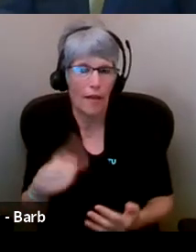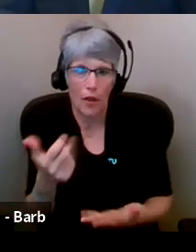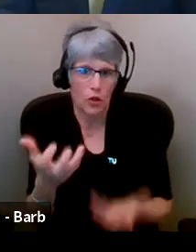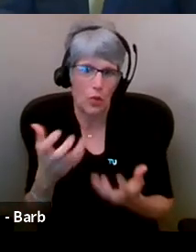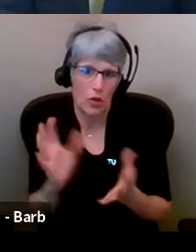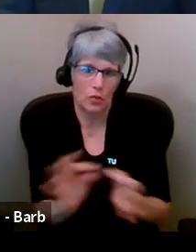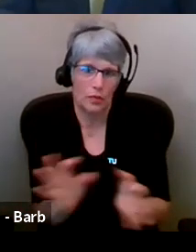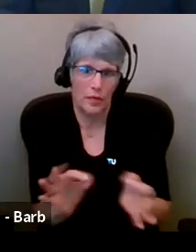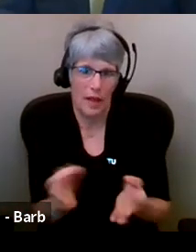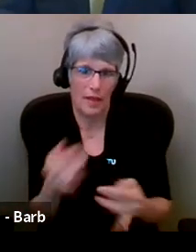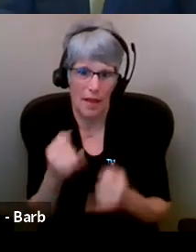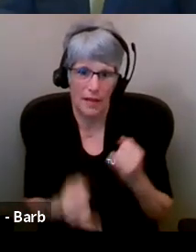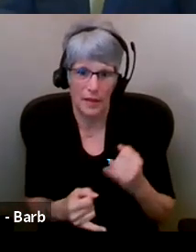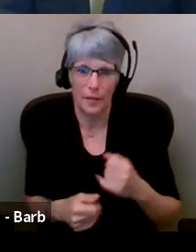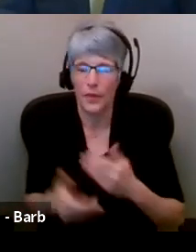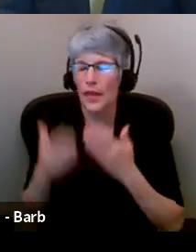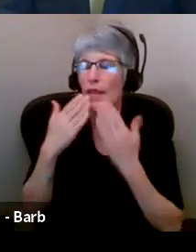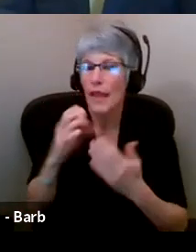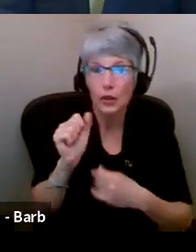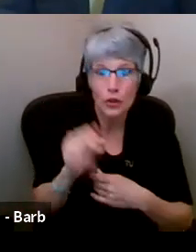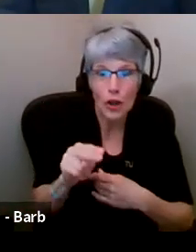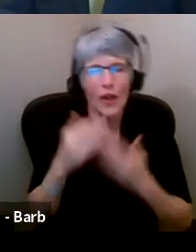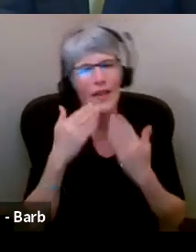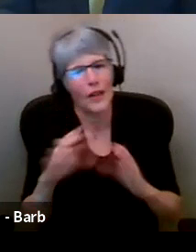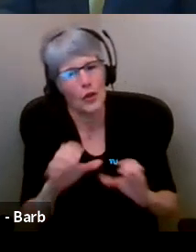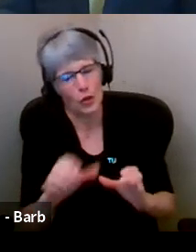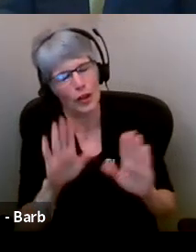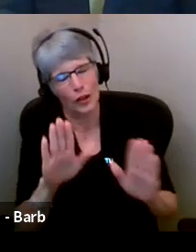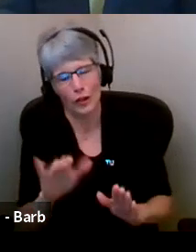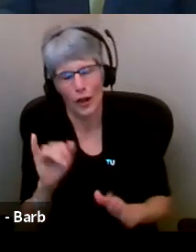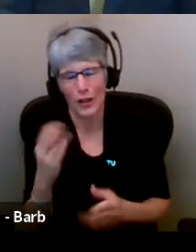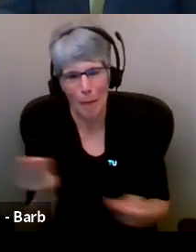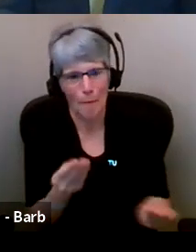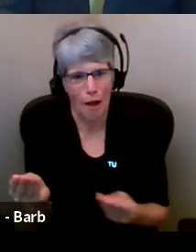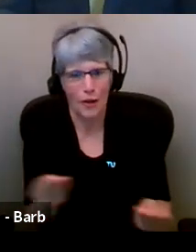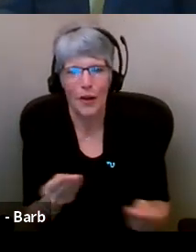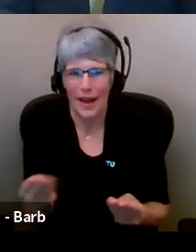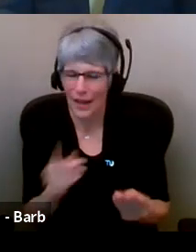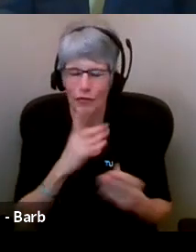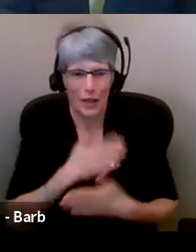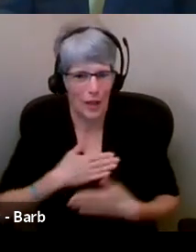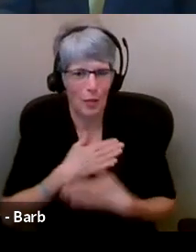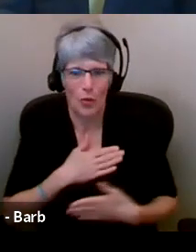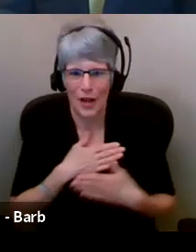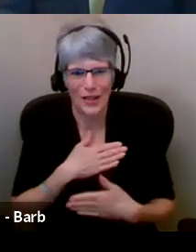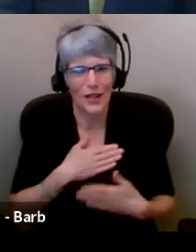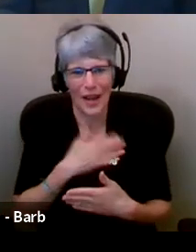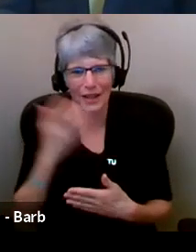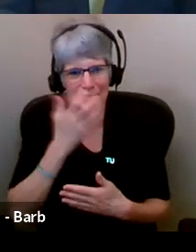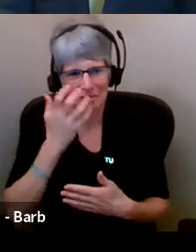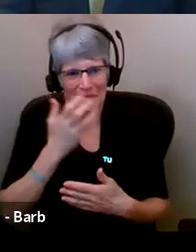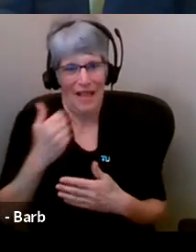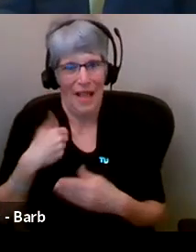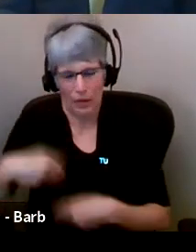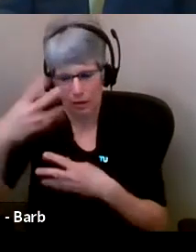the end. Thank you, Sean. Thank you for doing a great job moderating once again. It's greatly appreciated. Know what it must be like to have all those questions